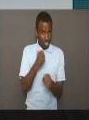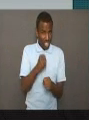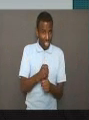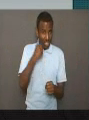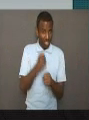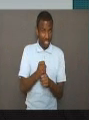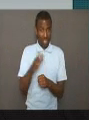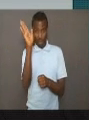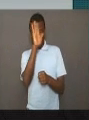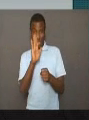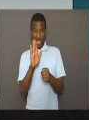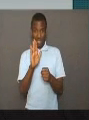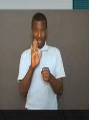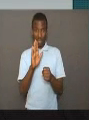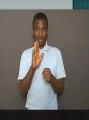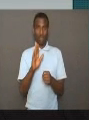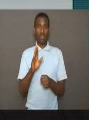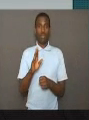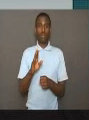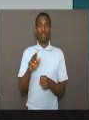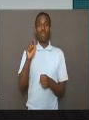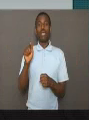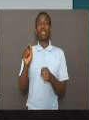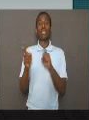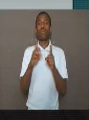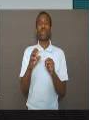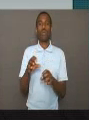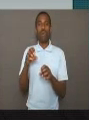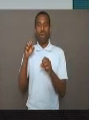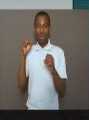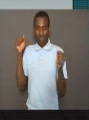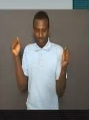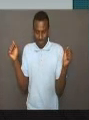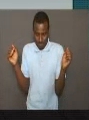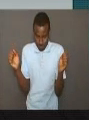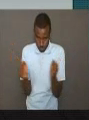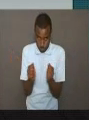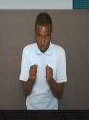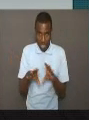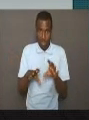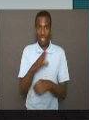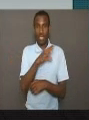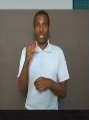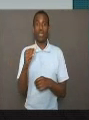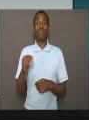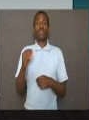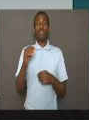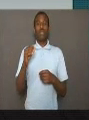on the gas in order to compress it and turn it back into a liquid.